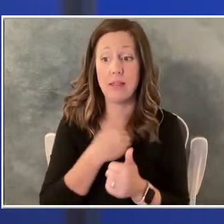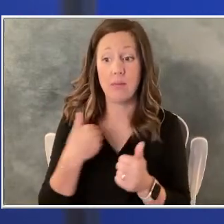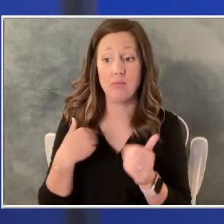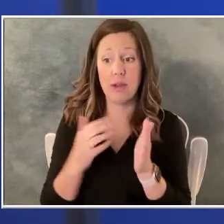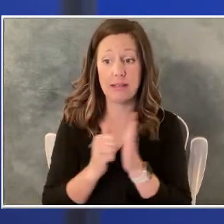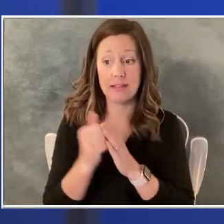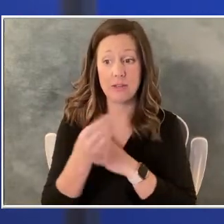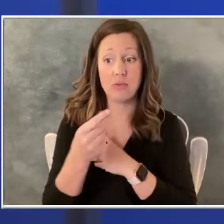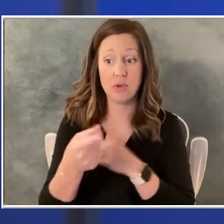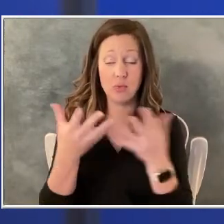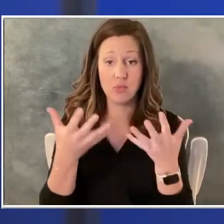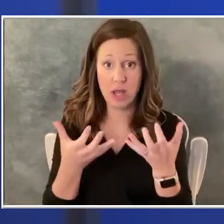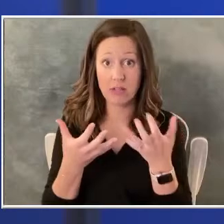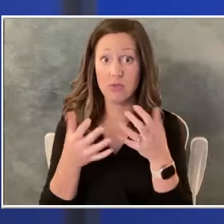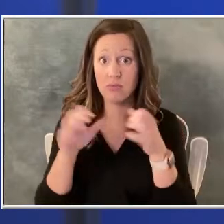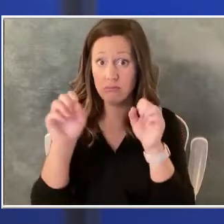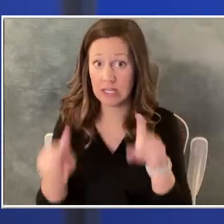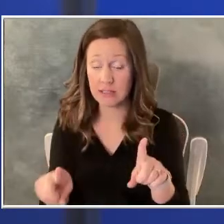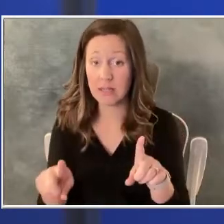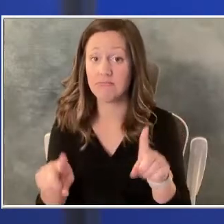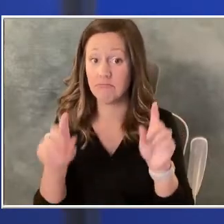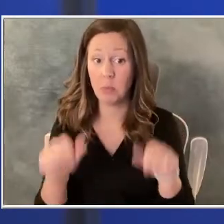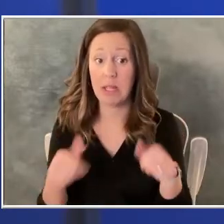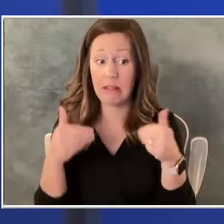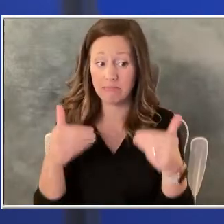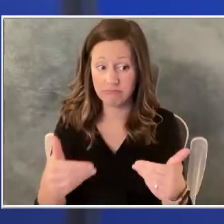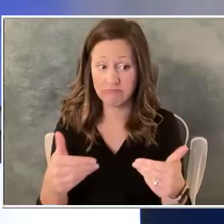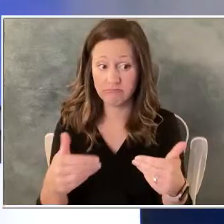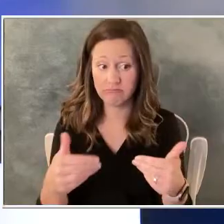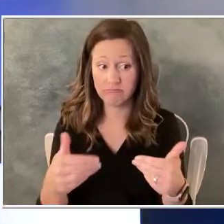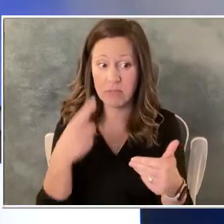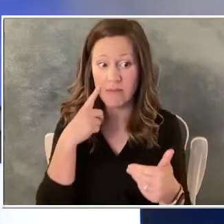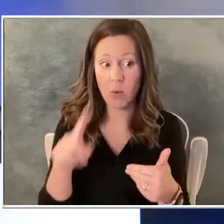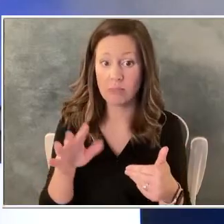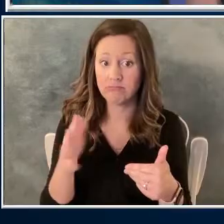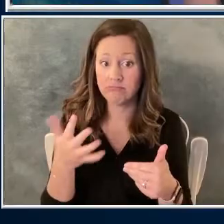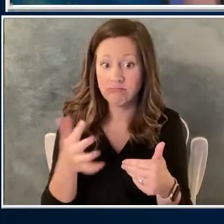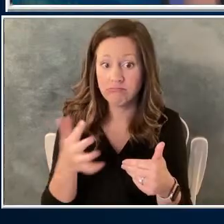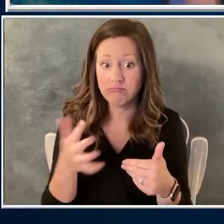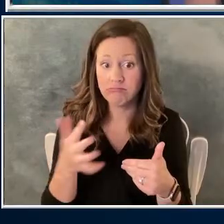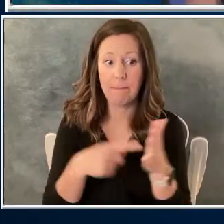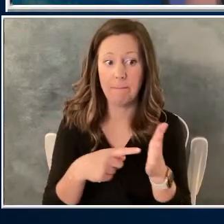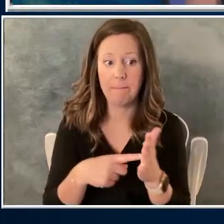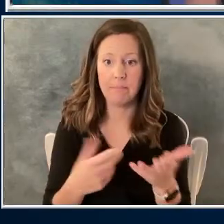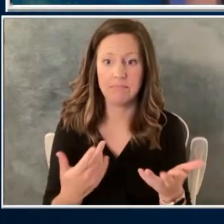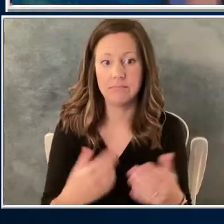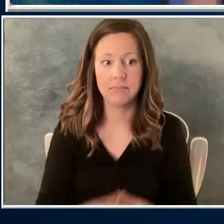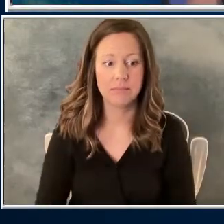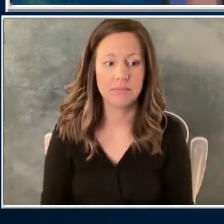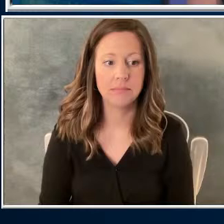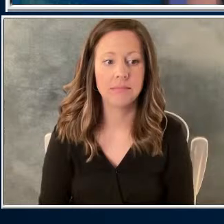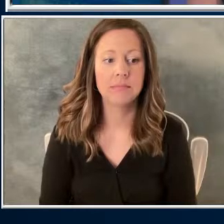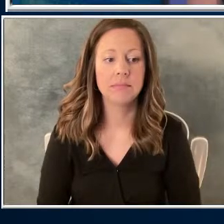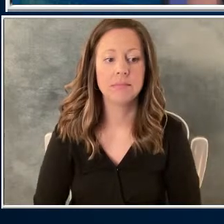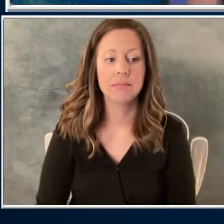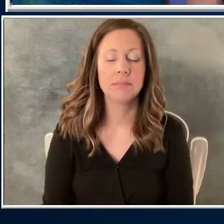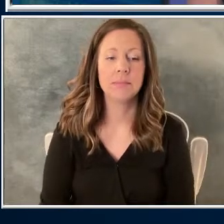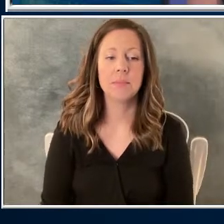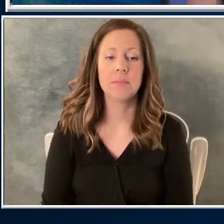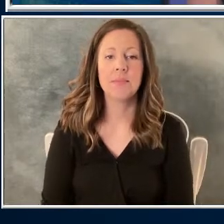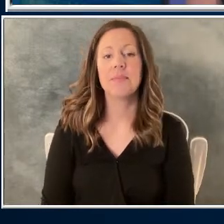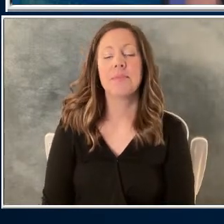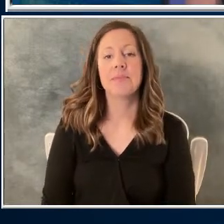tested, we can get you tested for a reasonable amount of money. Mikayla, we heard a little bit and saw that picture